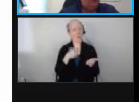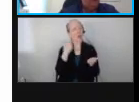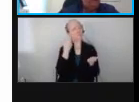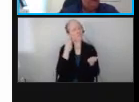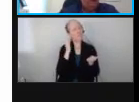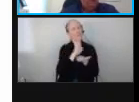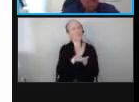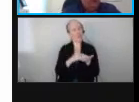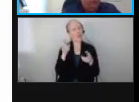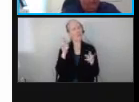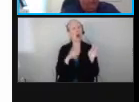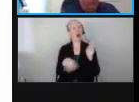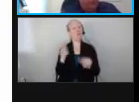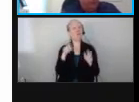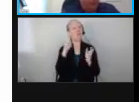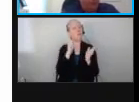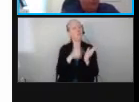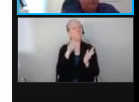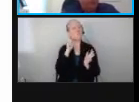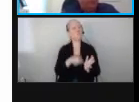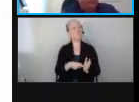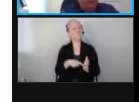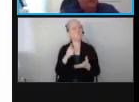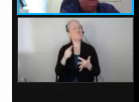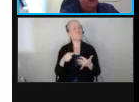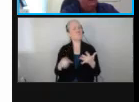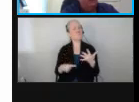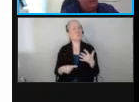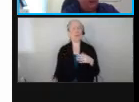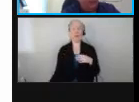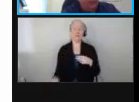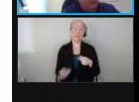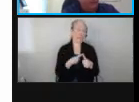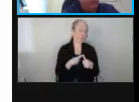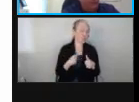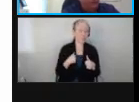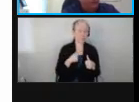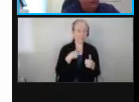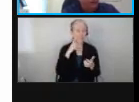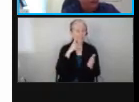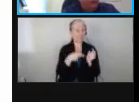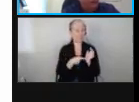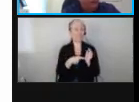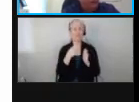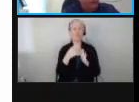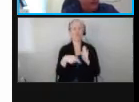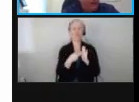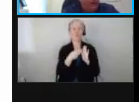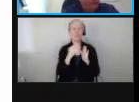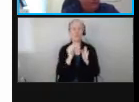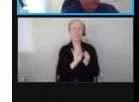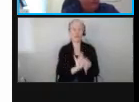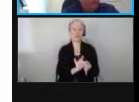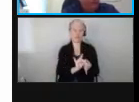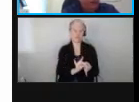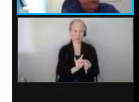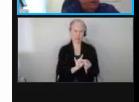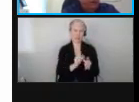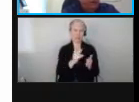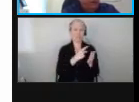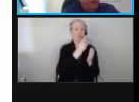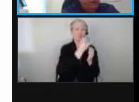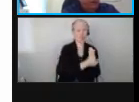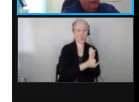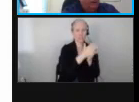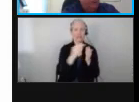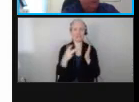We first and foremost, we recognize that the roles and relationships between the project and the